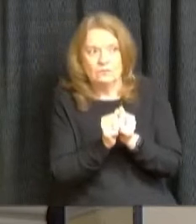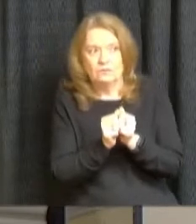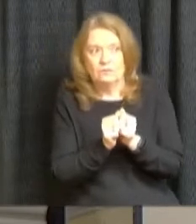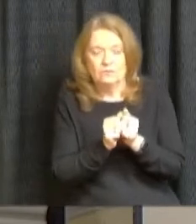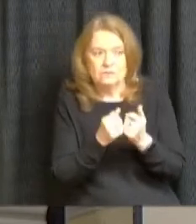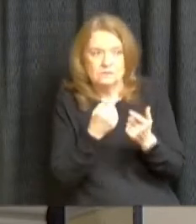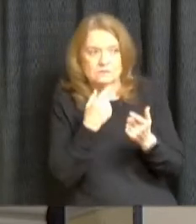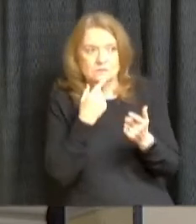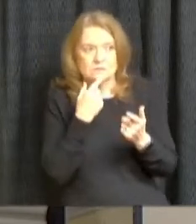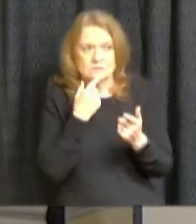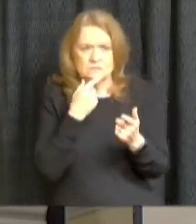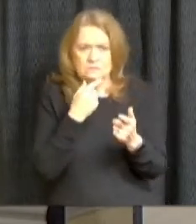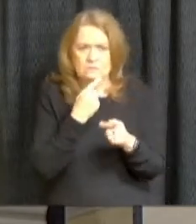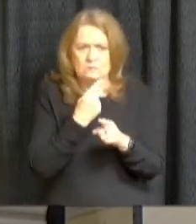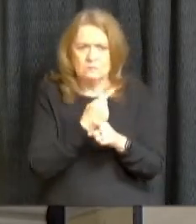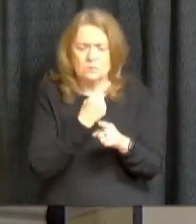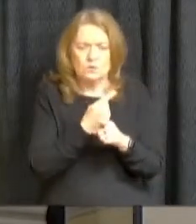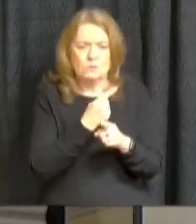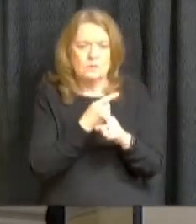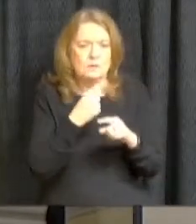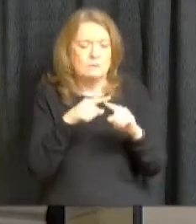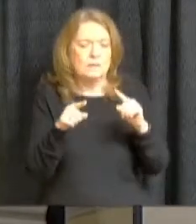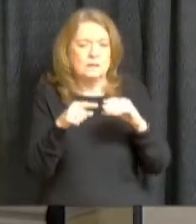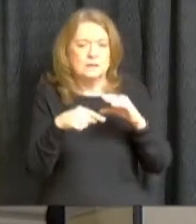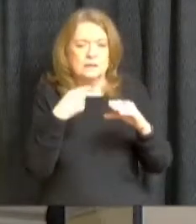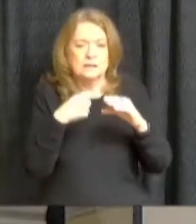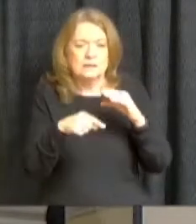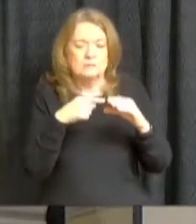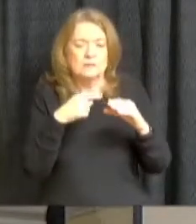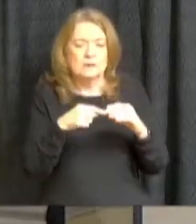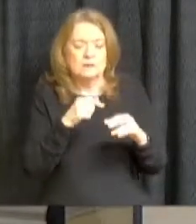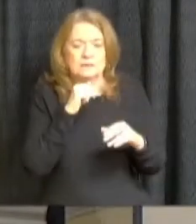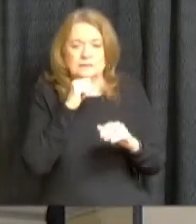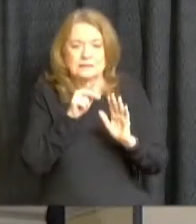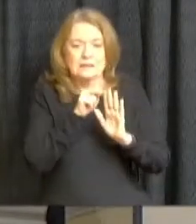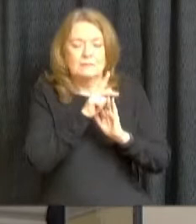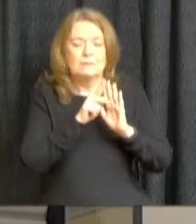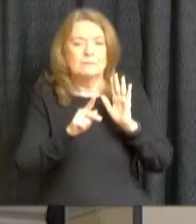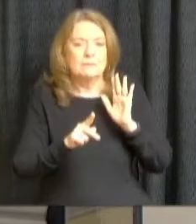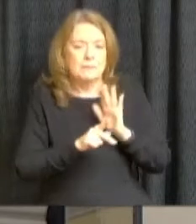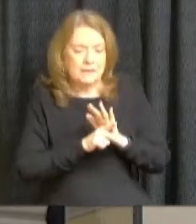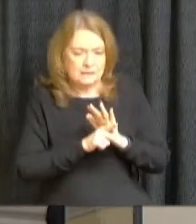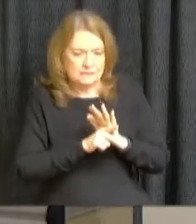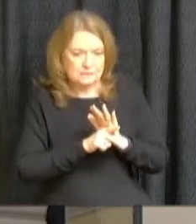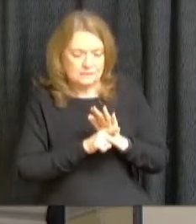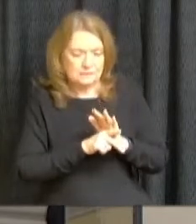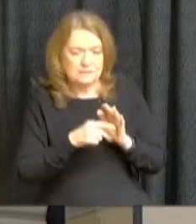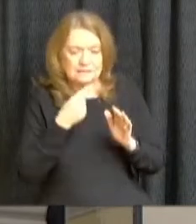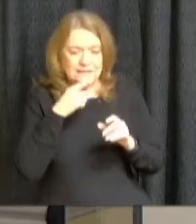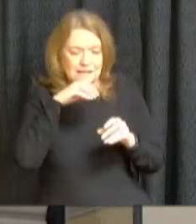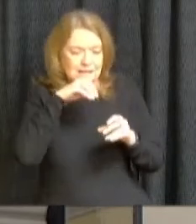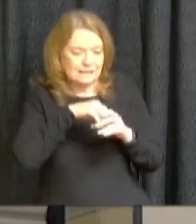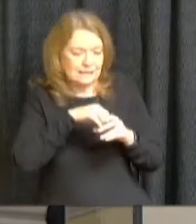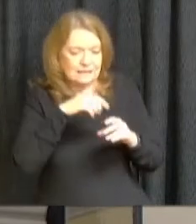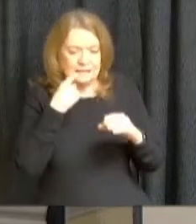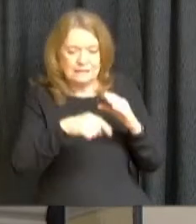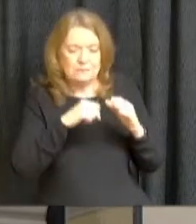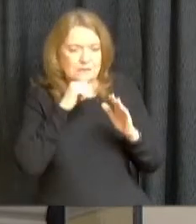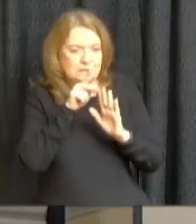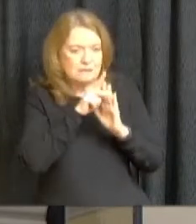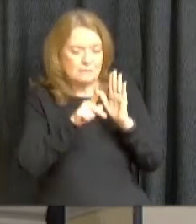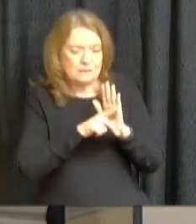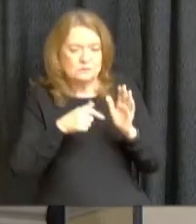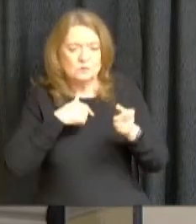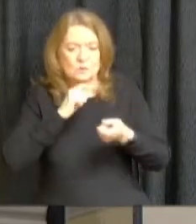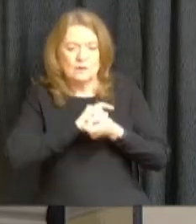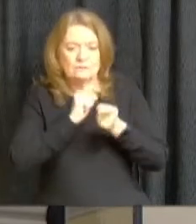appropriate, but an email is not policy. Stating it in an email is not policy. So I've